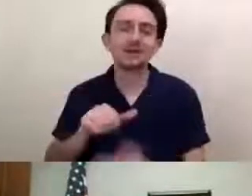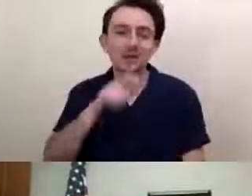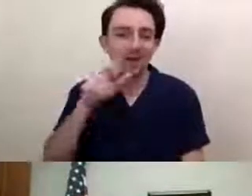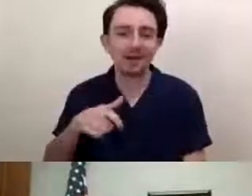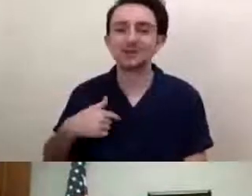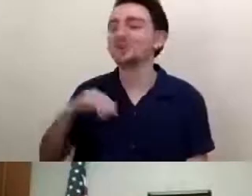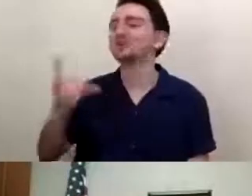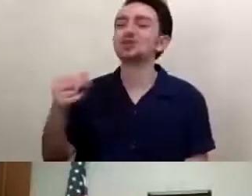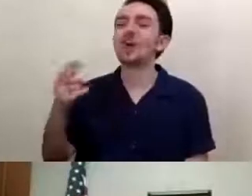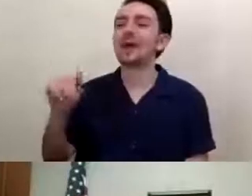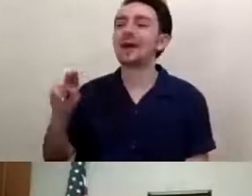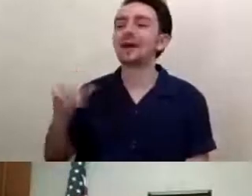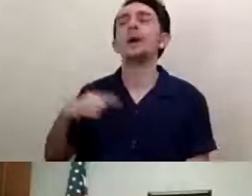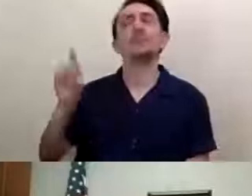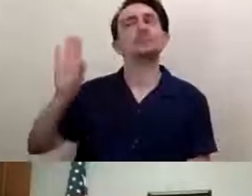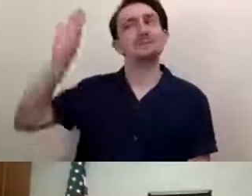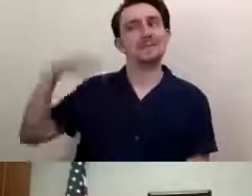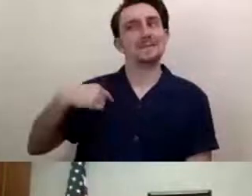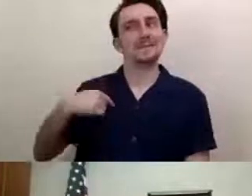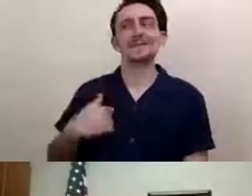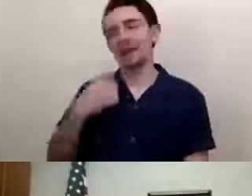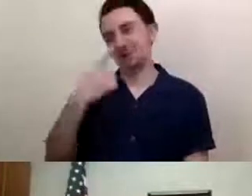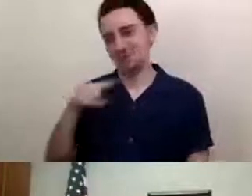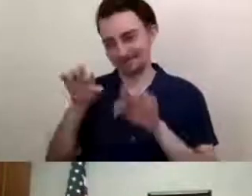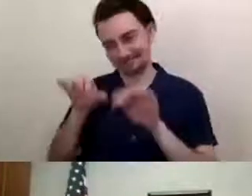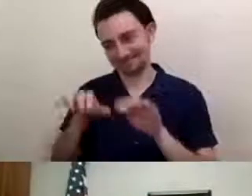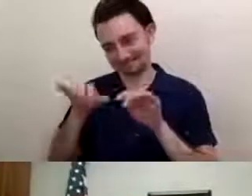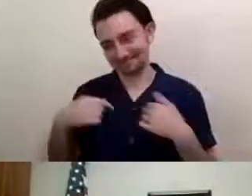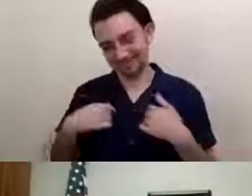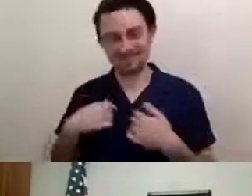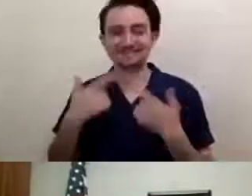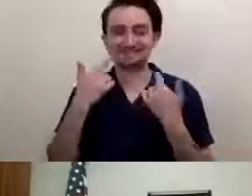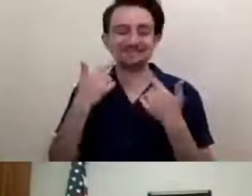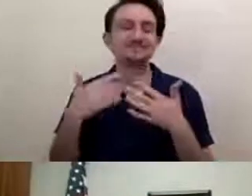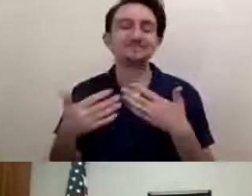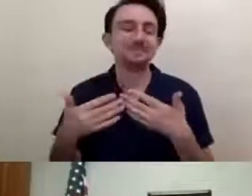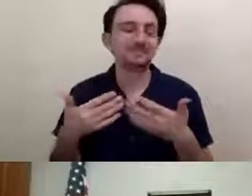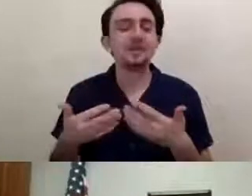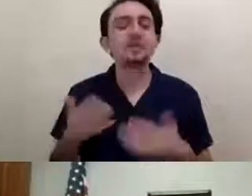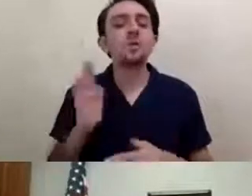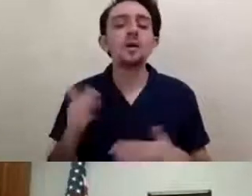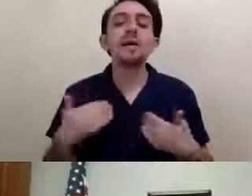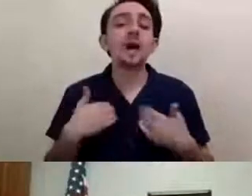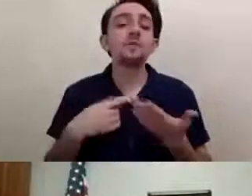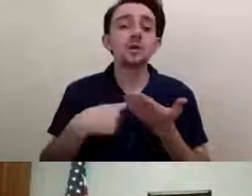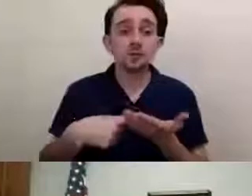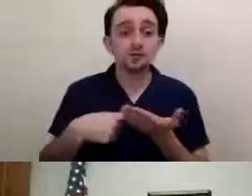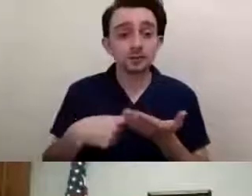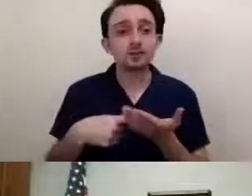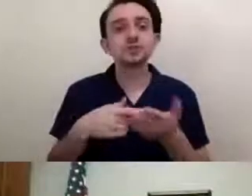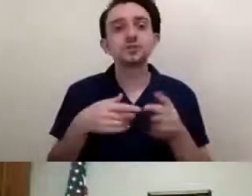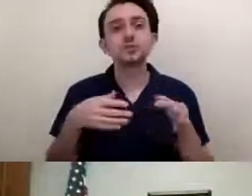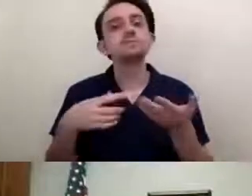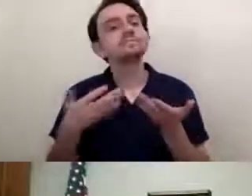Joanna will help with that. We're going to have an initial conversation where we hear from you about what you hope